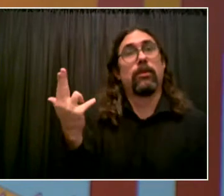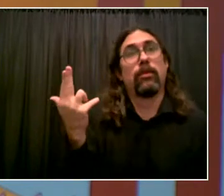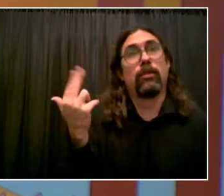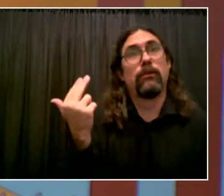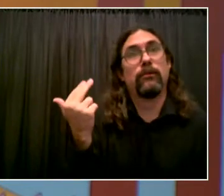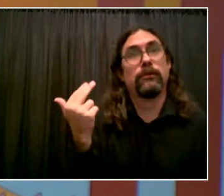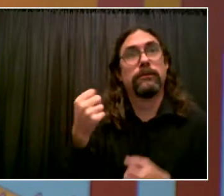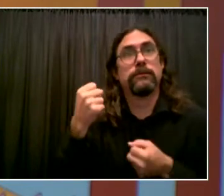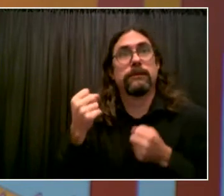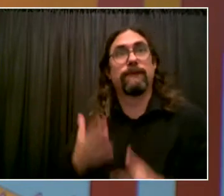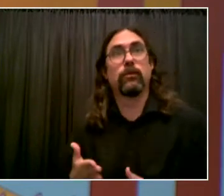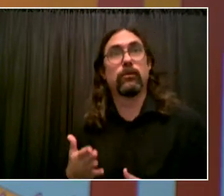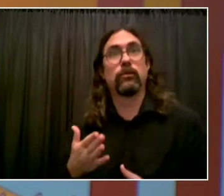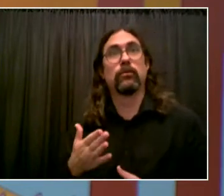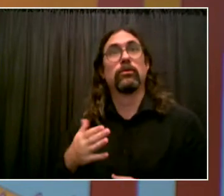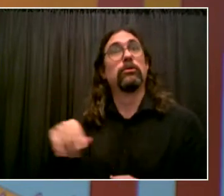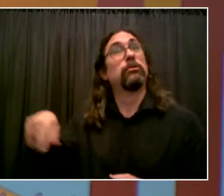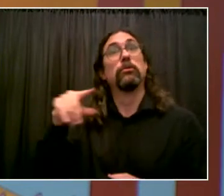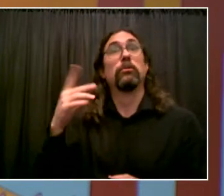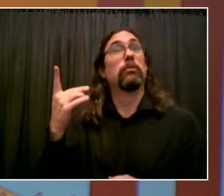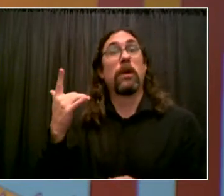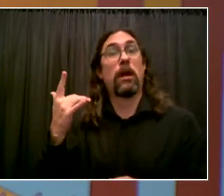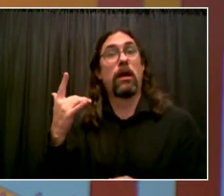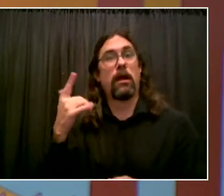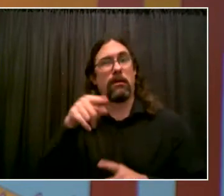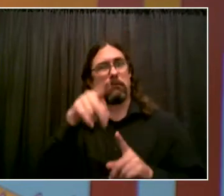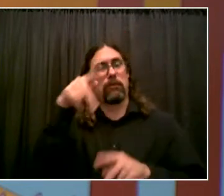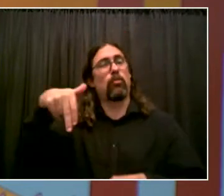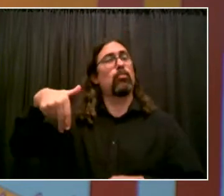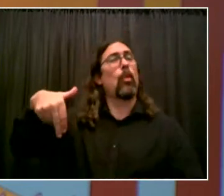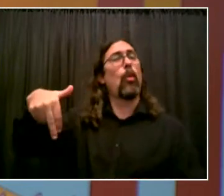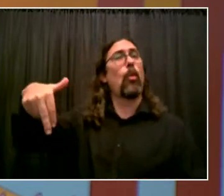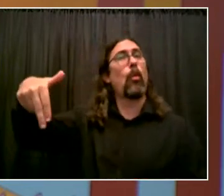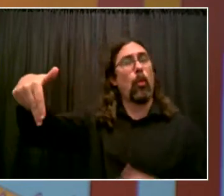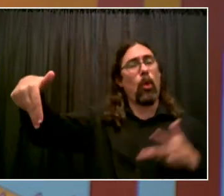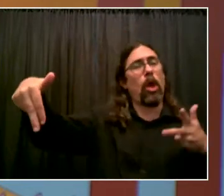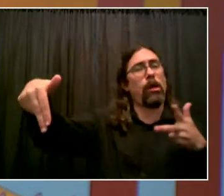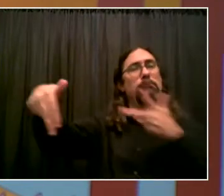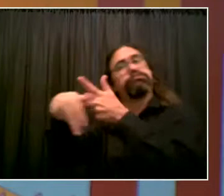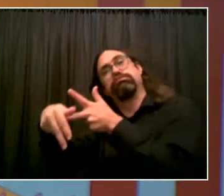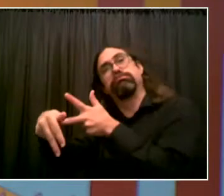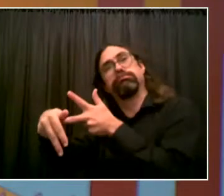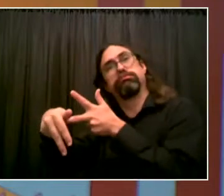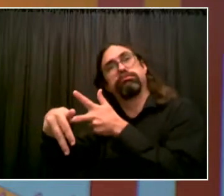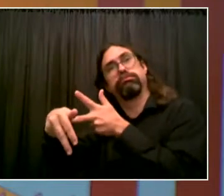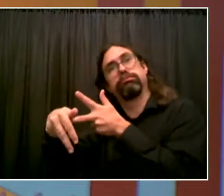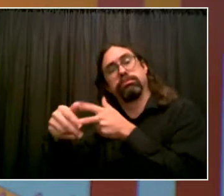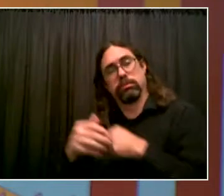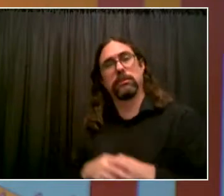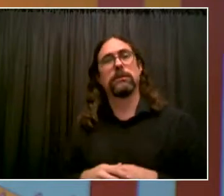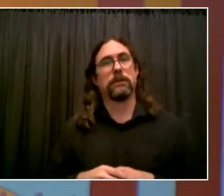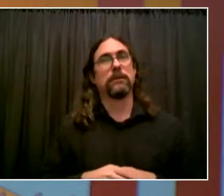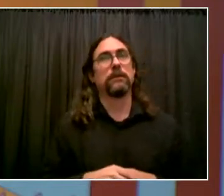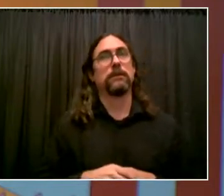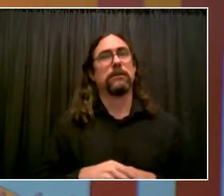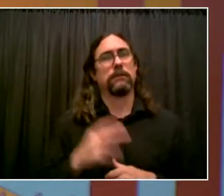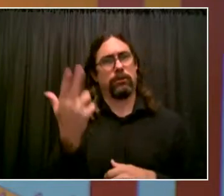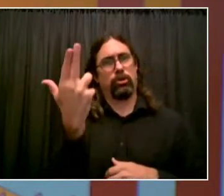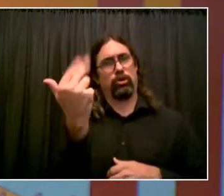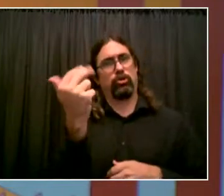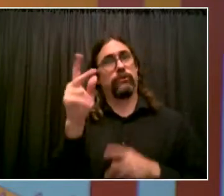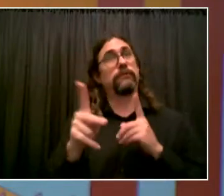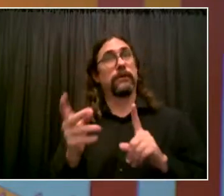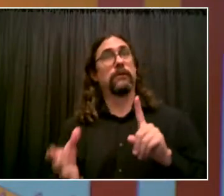to yield summonses issued by cops dropped by more than 27% and more than 63%,